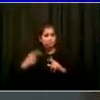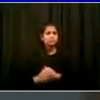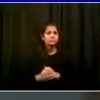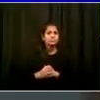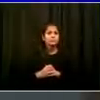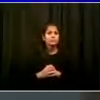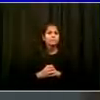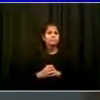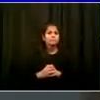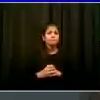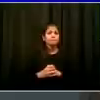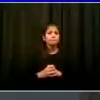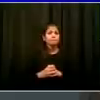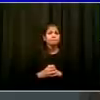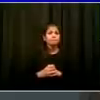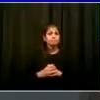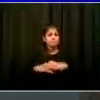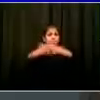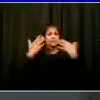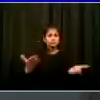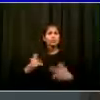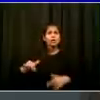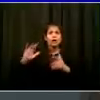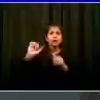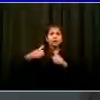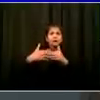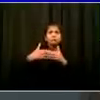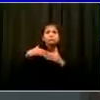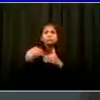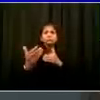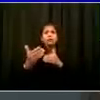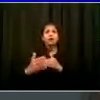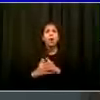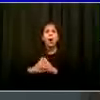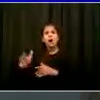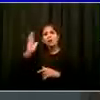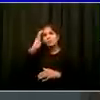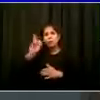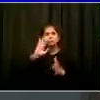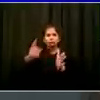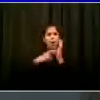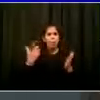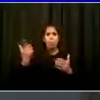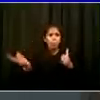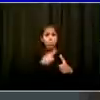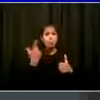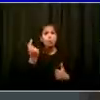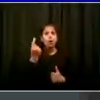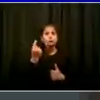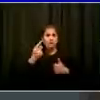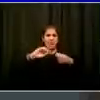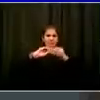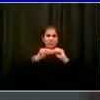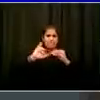not-for-profit partner, and that partner must own at least 25% of the